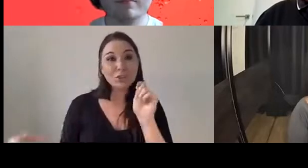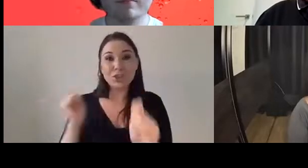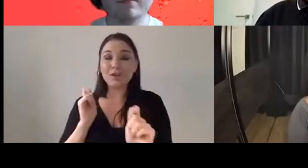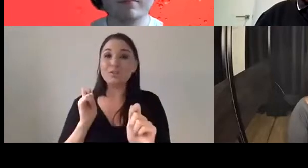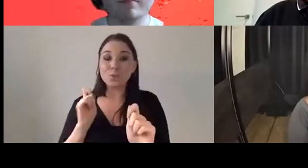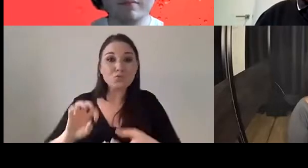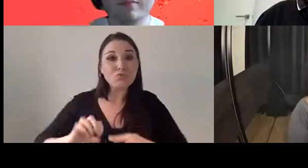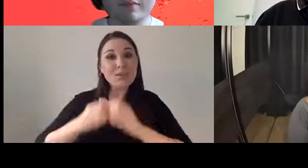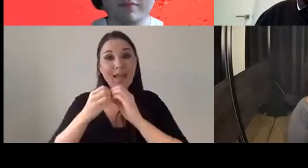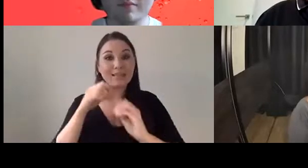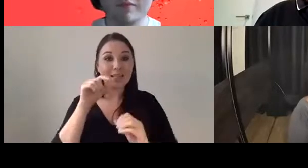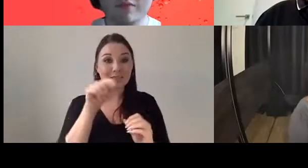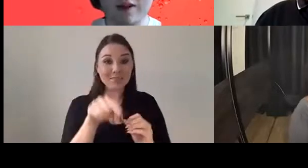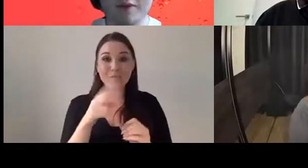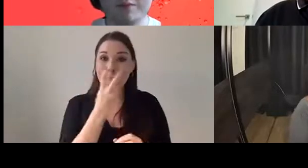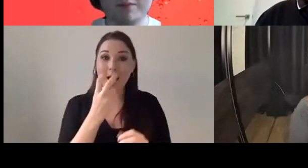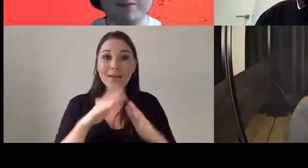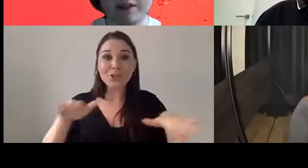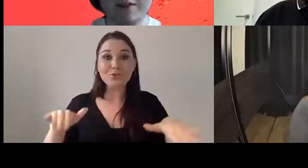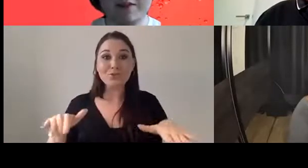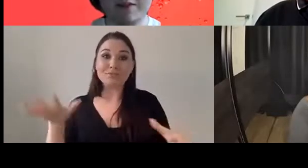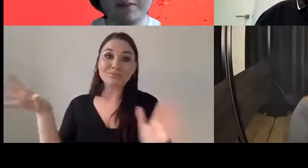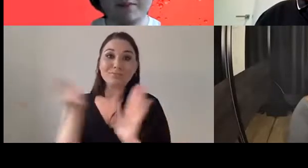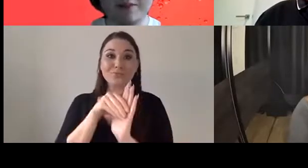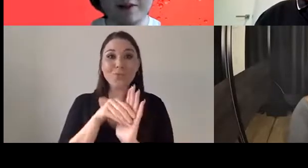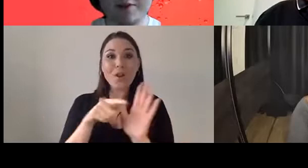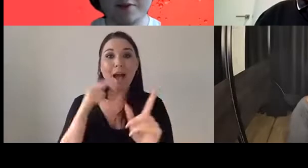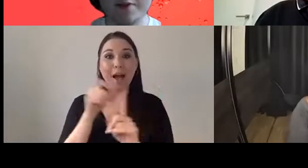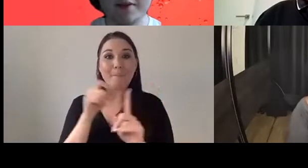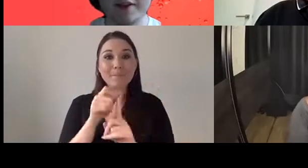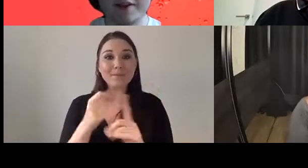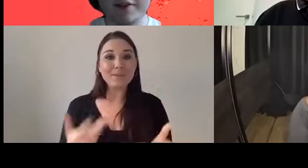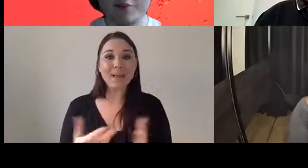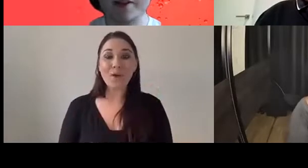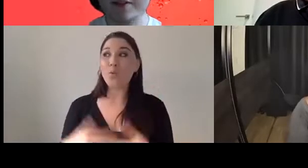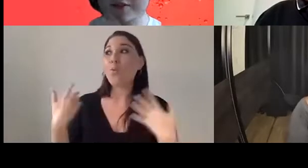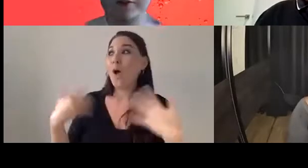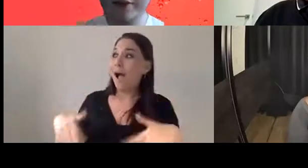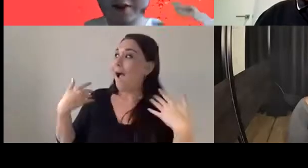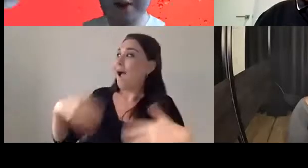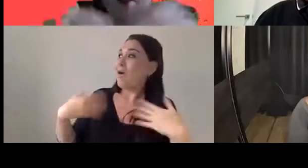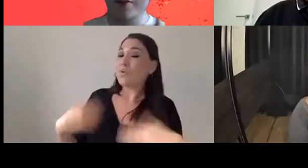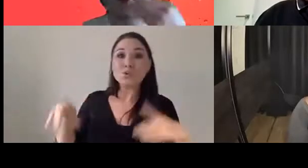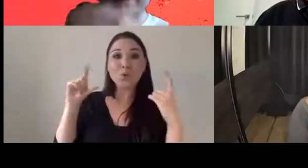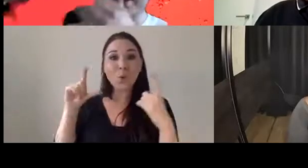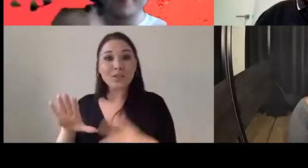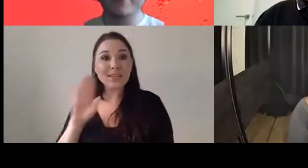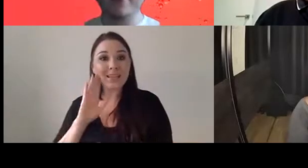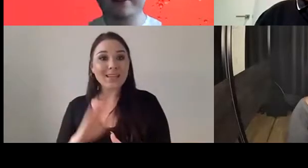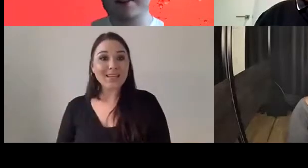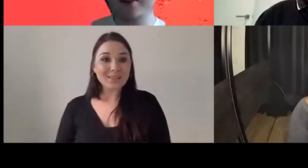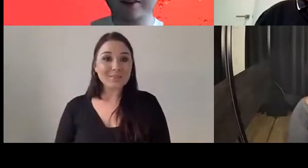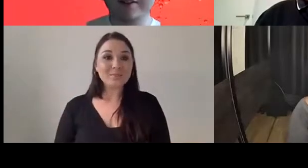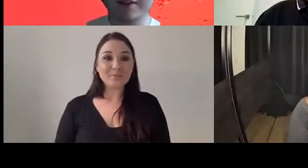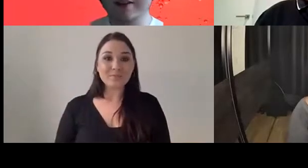blind children. Wow, that's super cool to hear, and the way it's sort of gone sort of down further and